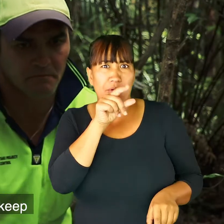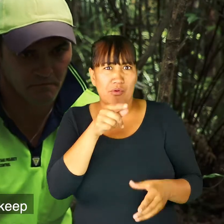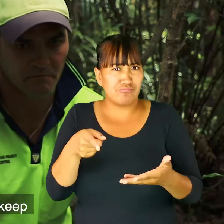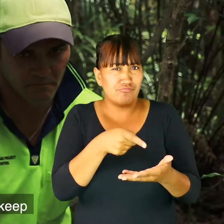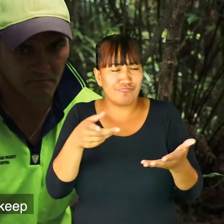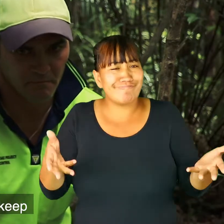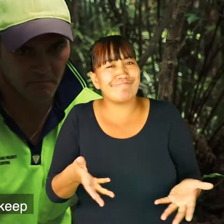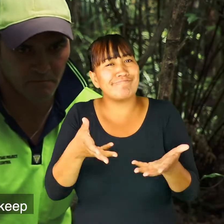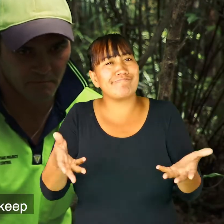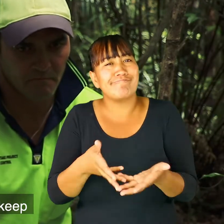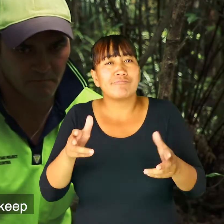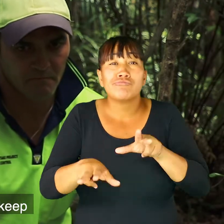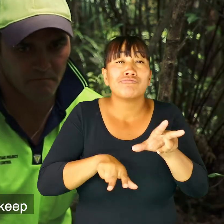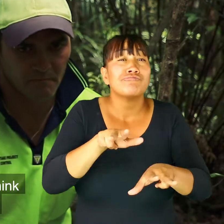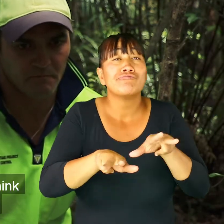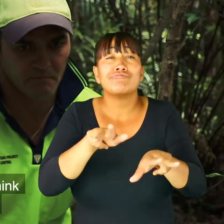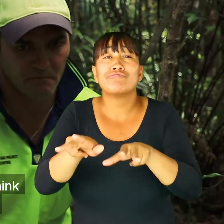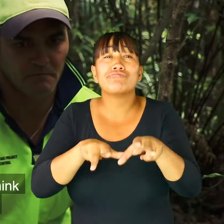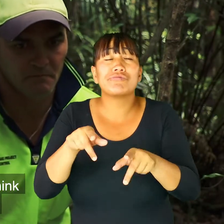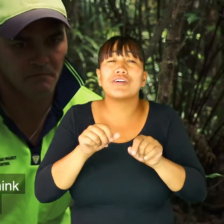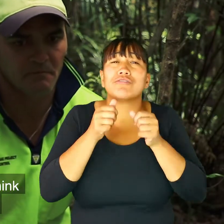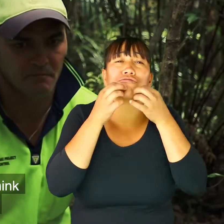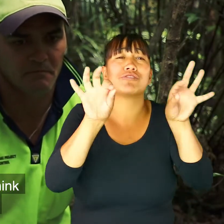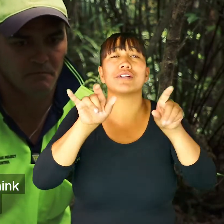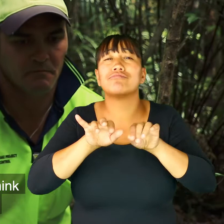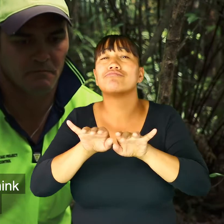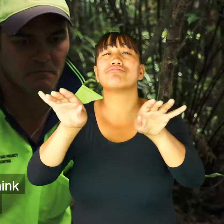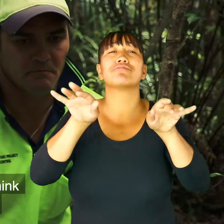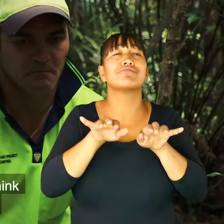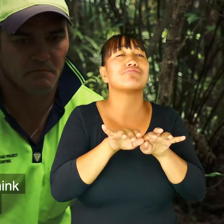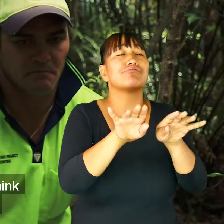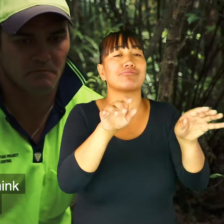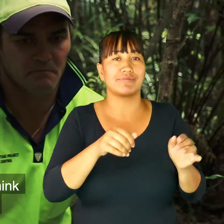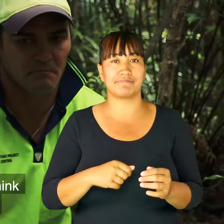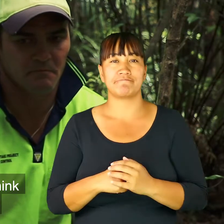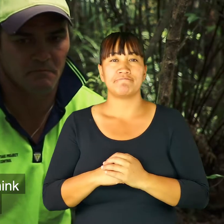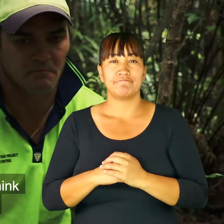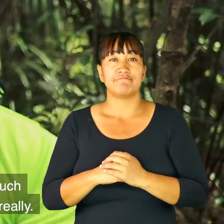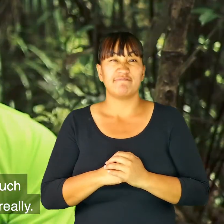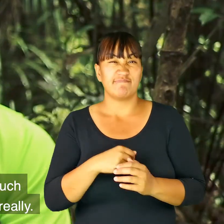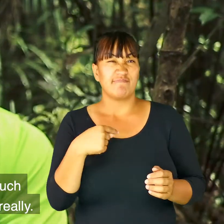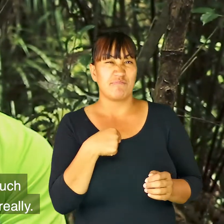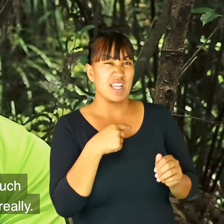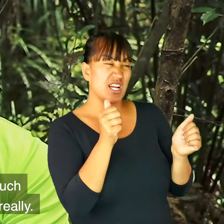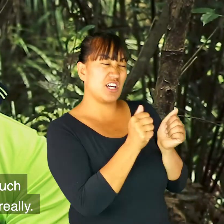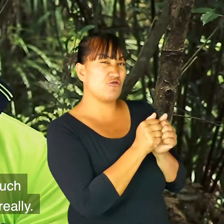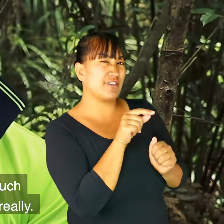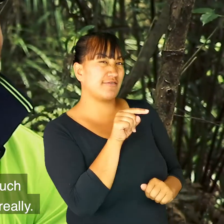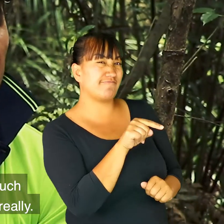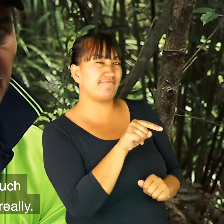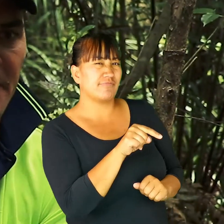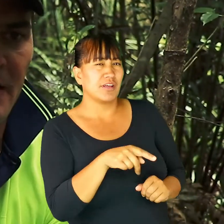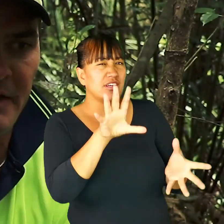keep birds in as it does to keep predators out. So I don't think it's the ultimate answer. Mike's pretty much summed it